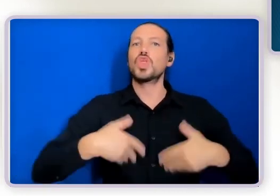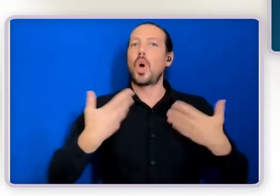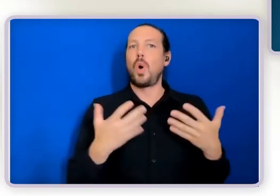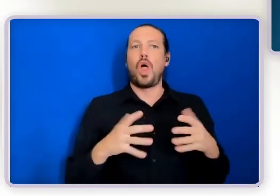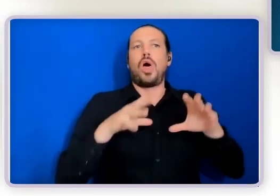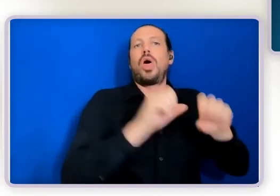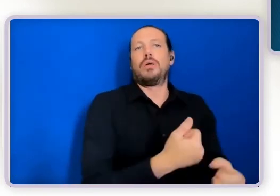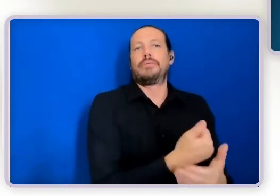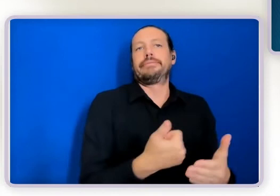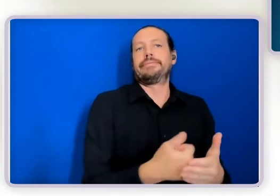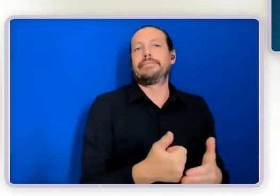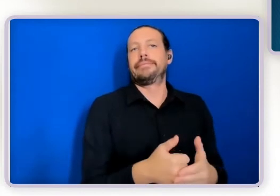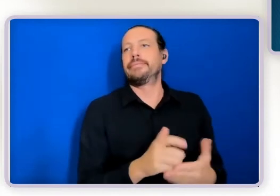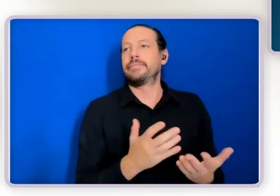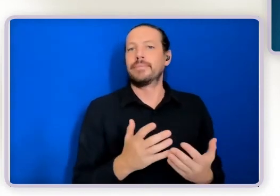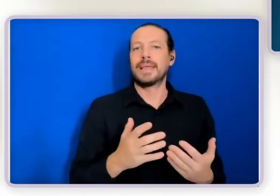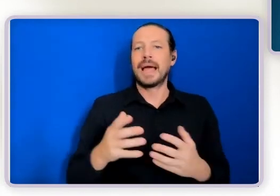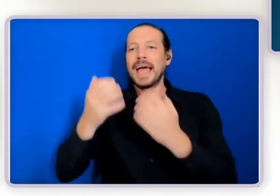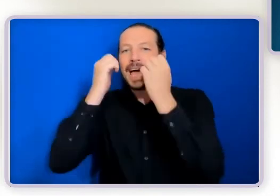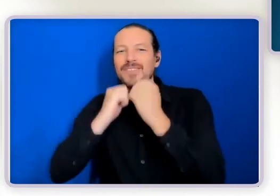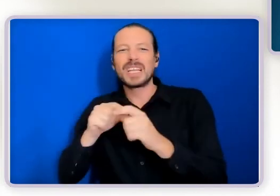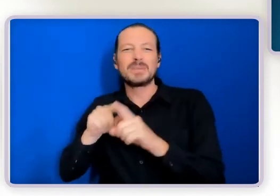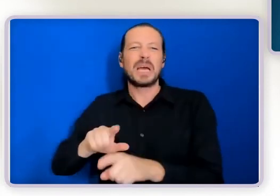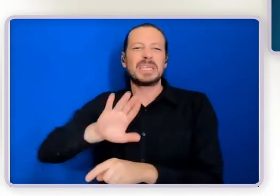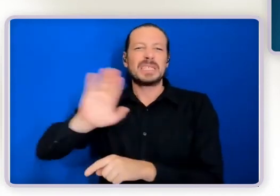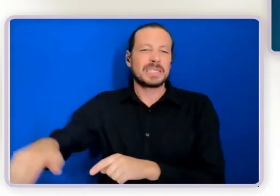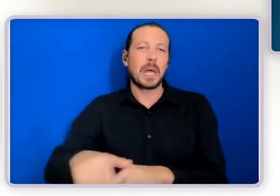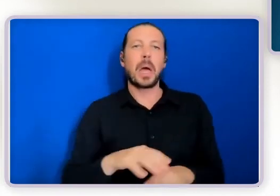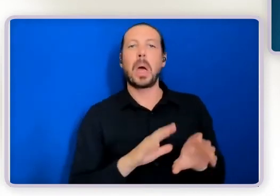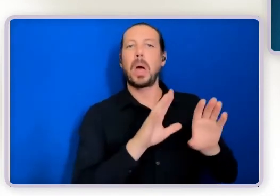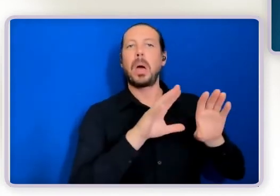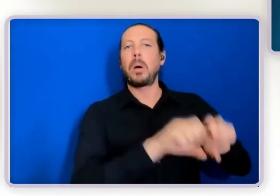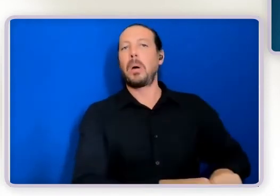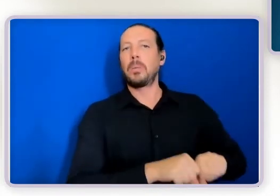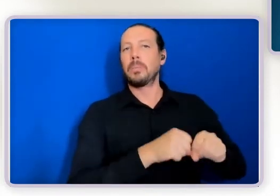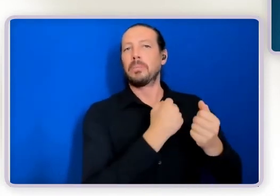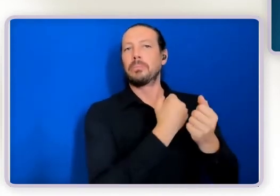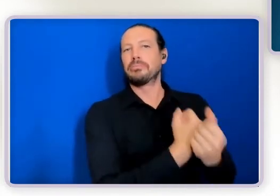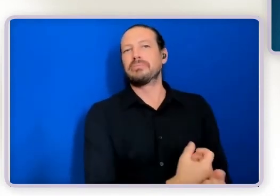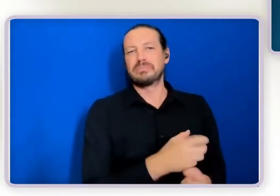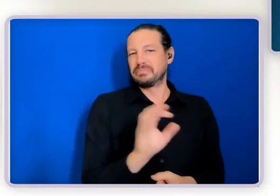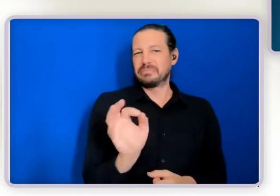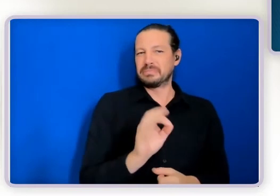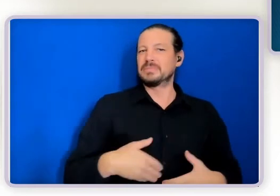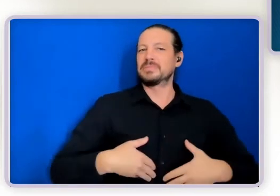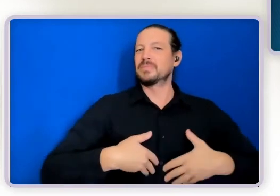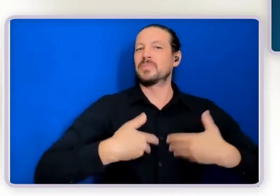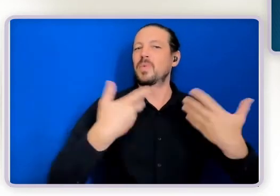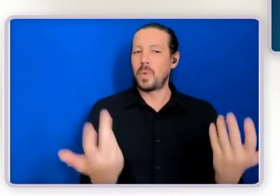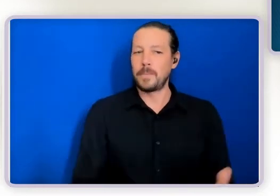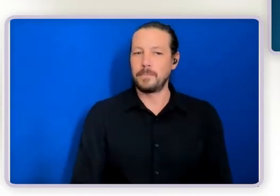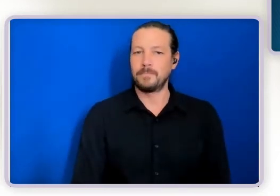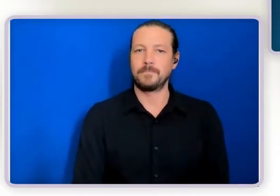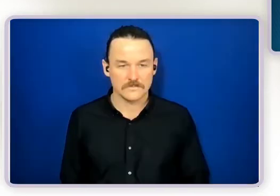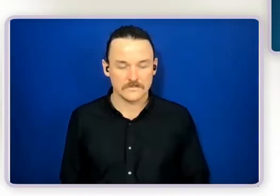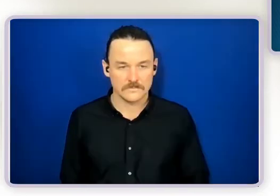as just the backup to just keep responding to the behaviours of concern. So unless that behaviour of